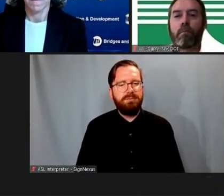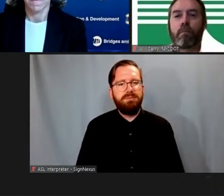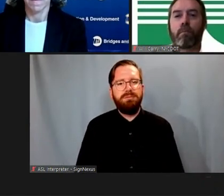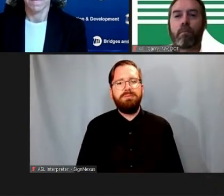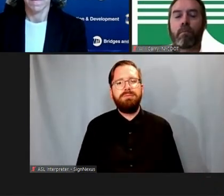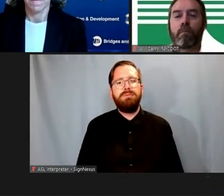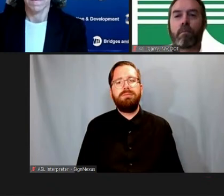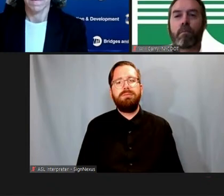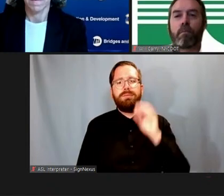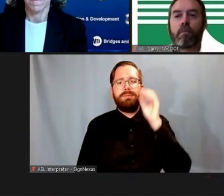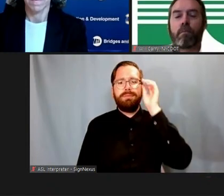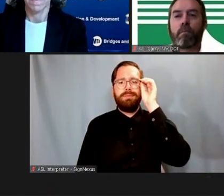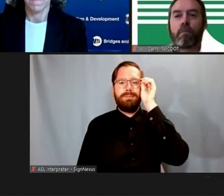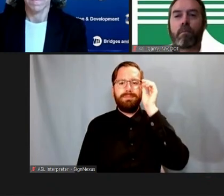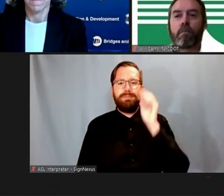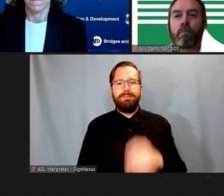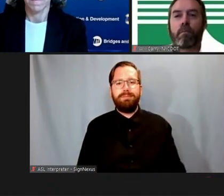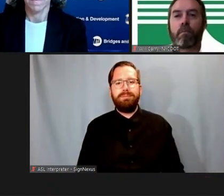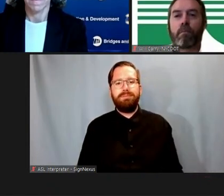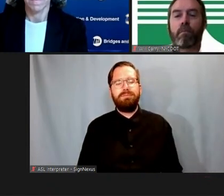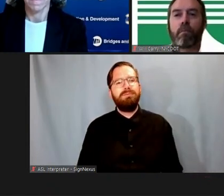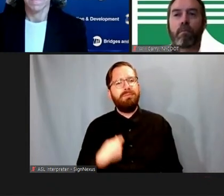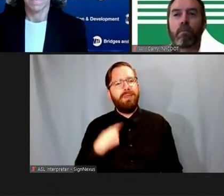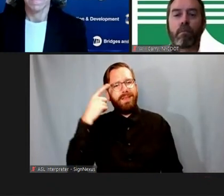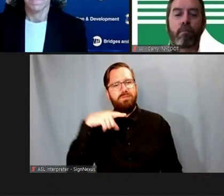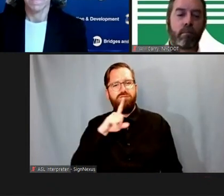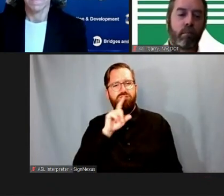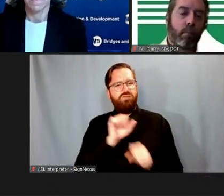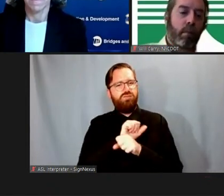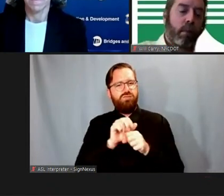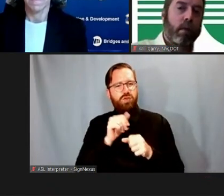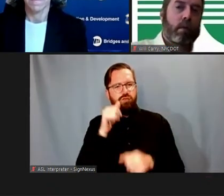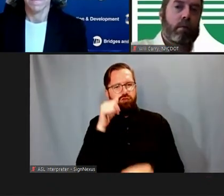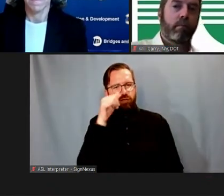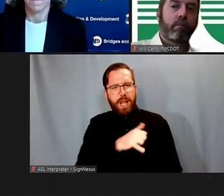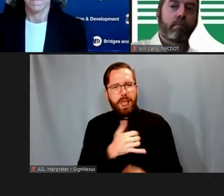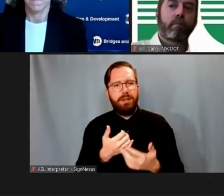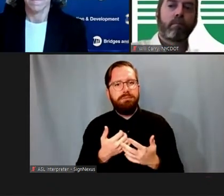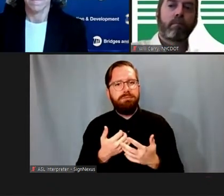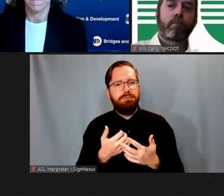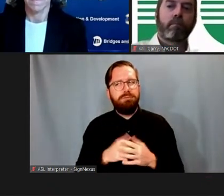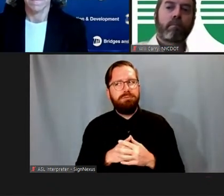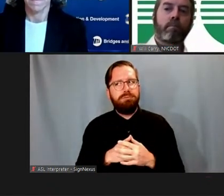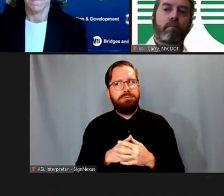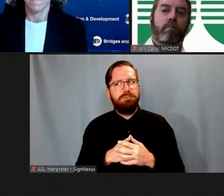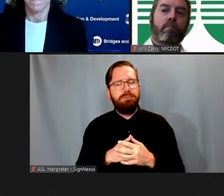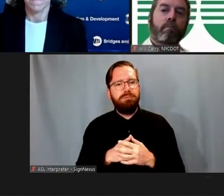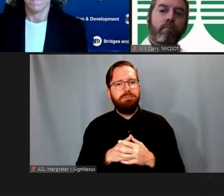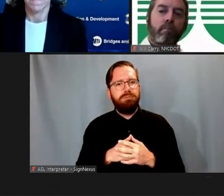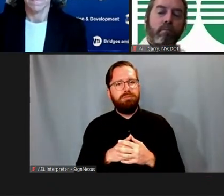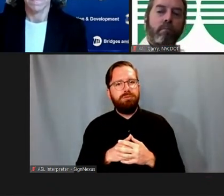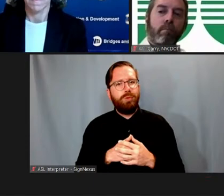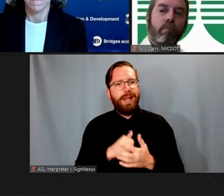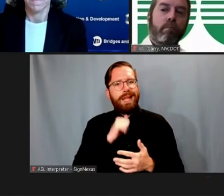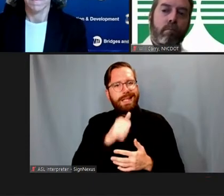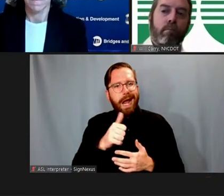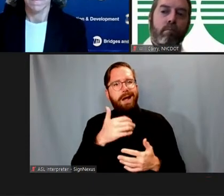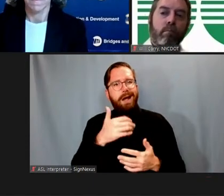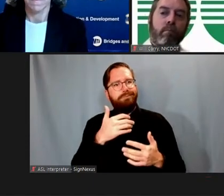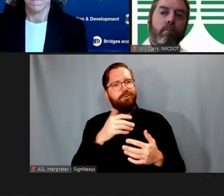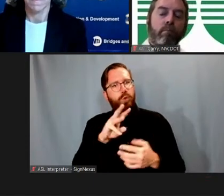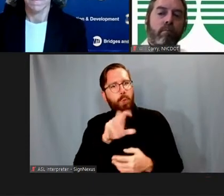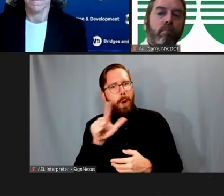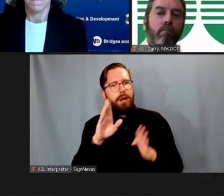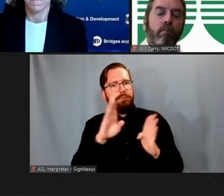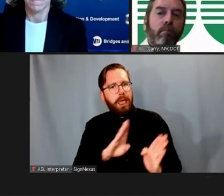i find this very ridiculous i think it's completely unthought process that's going on